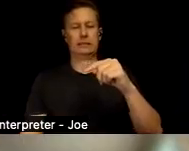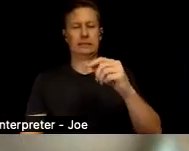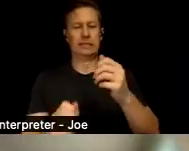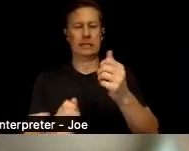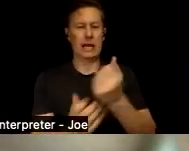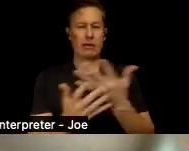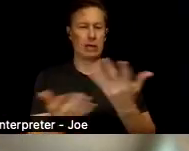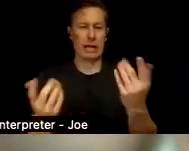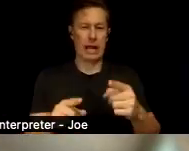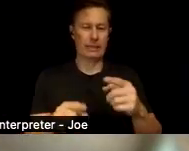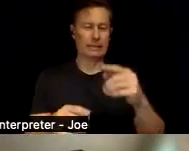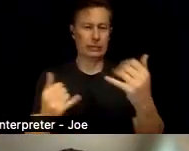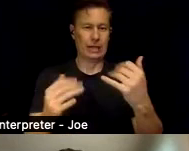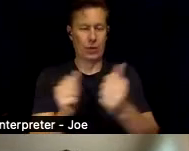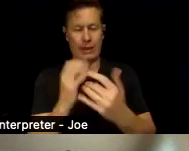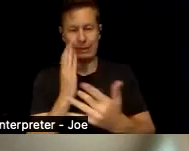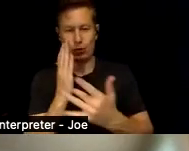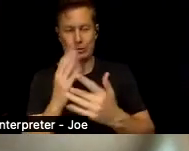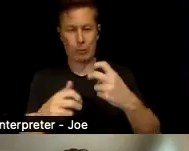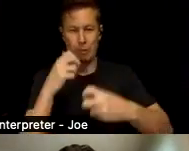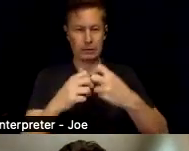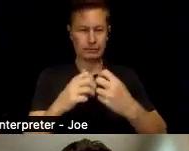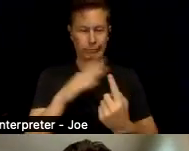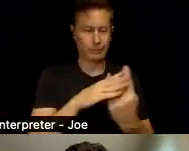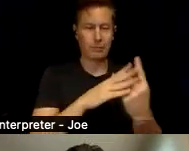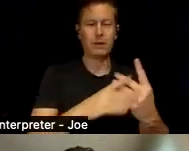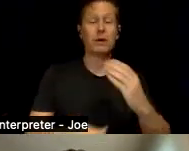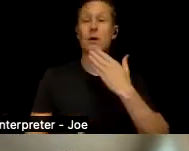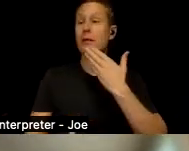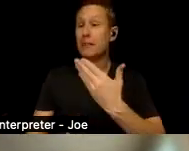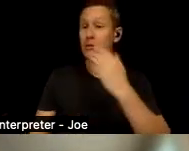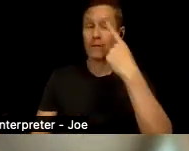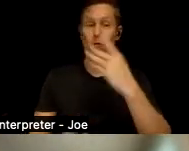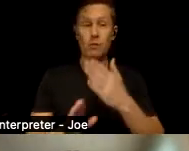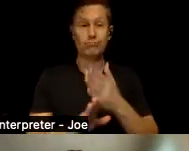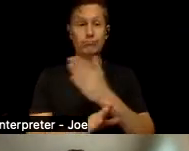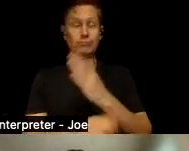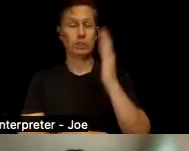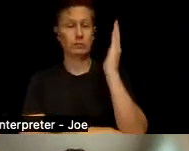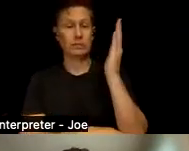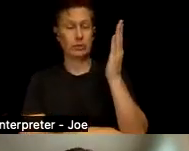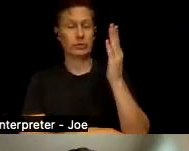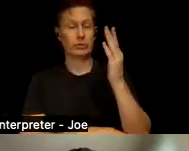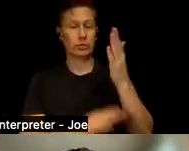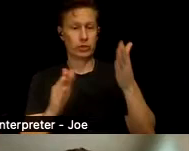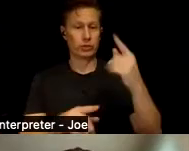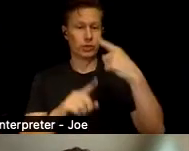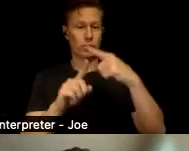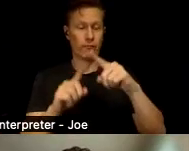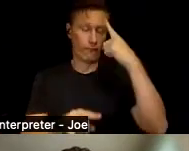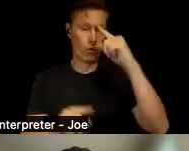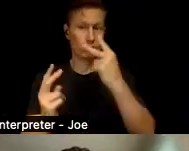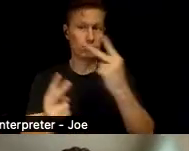Greg. Yeah, thank you, Mark. So first, thanks to all the previous speakers for their recollections and insights. It's